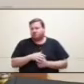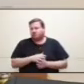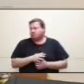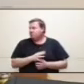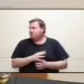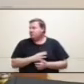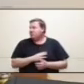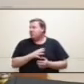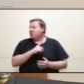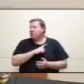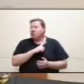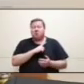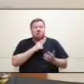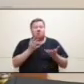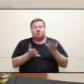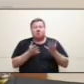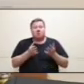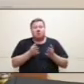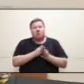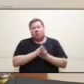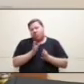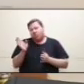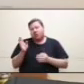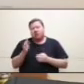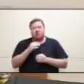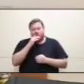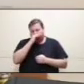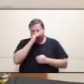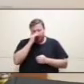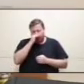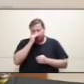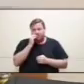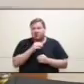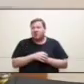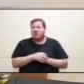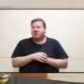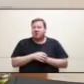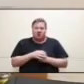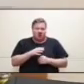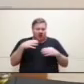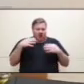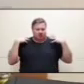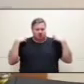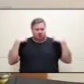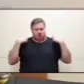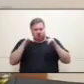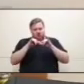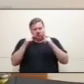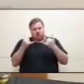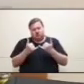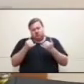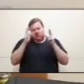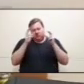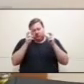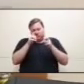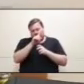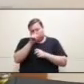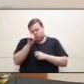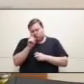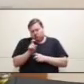it missed me. It's the issue of the security company. The question